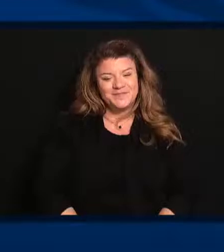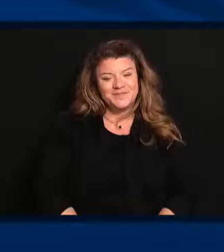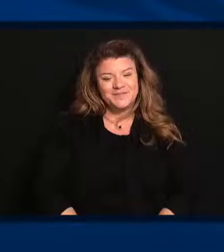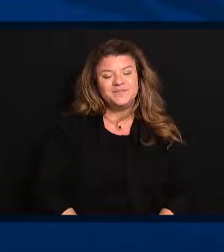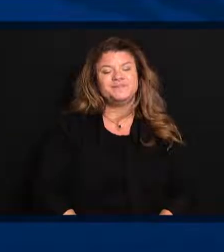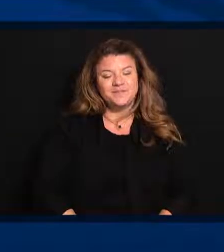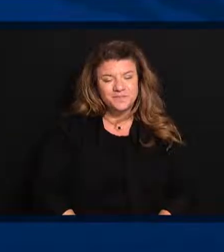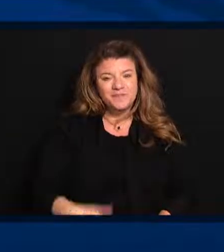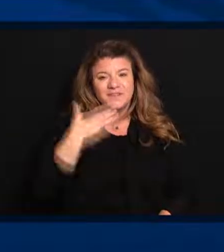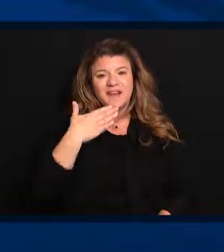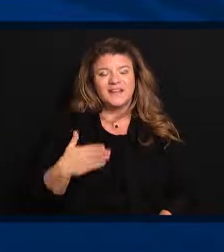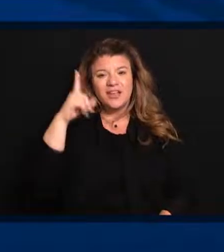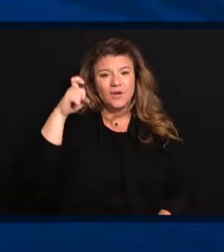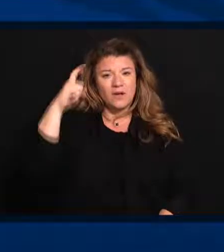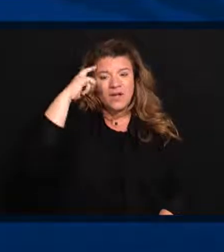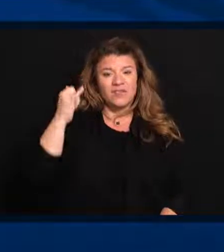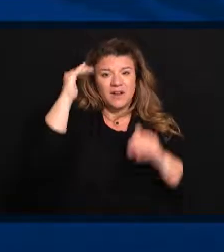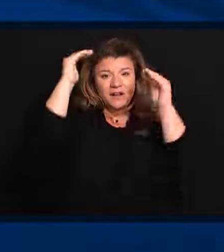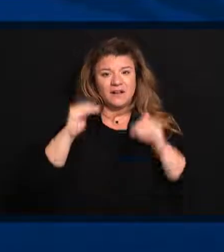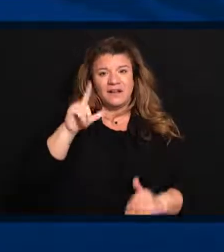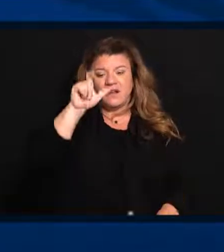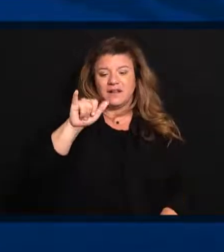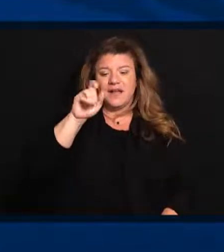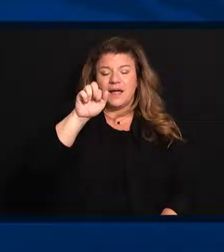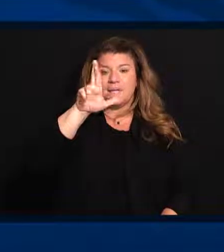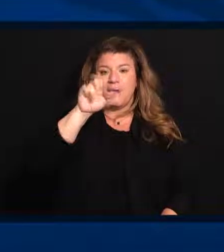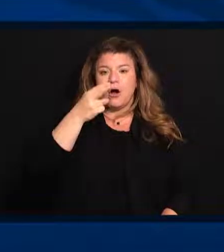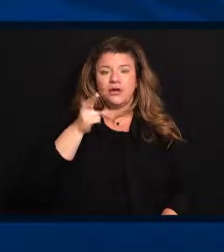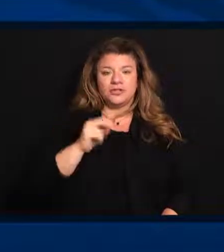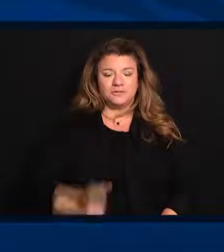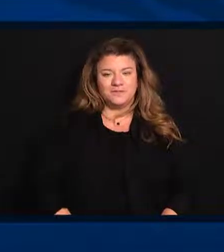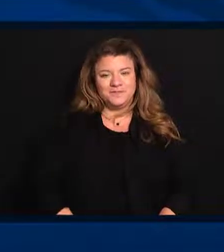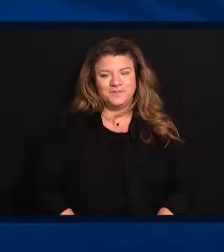All right, thank you, Governor. Let's now go to Dr. Clay Marsh, our coronavirus czar.